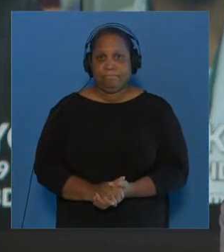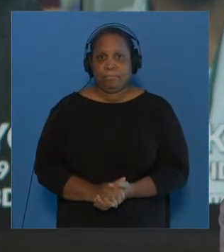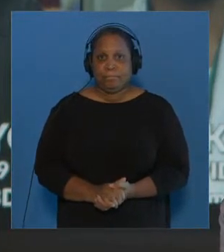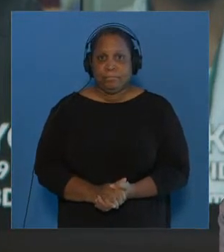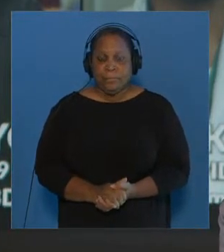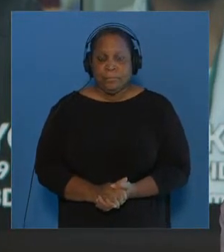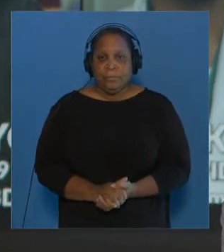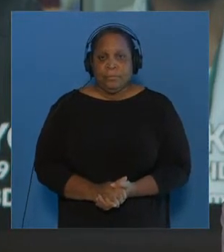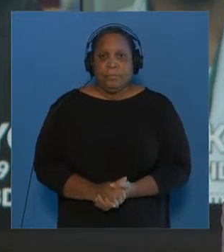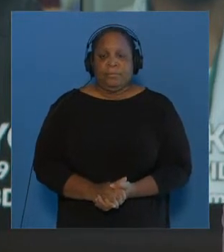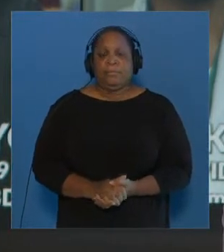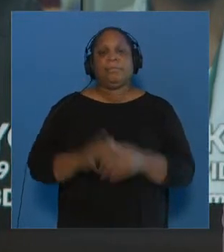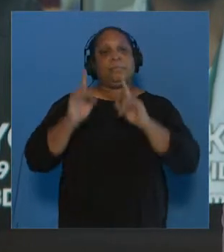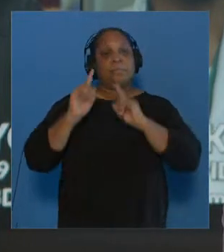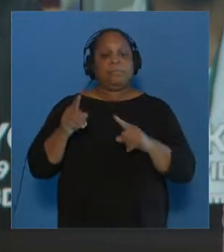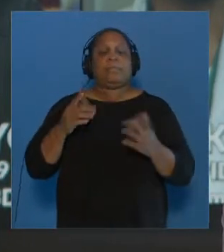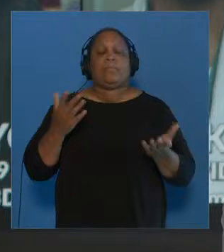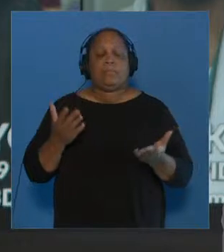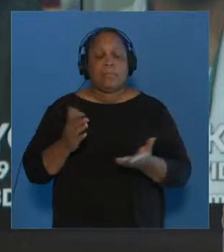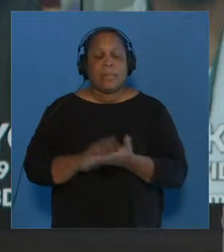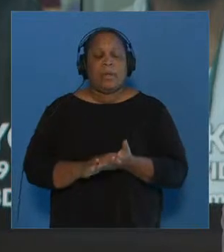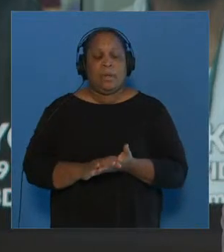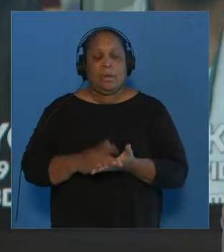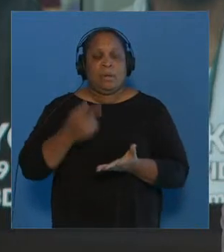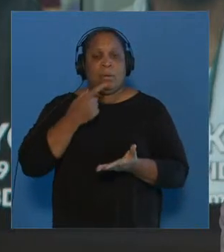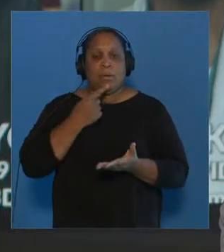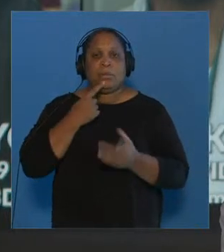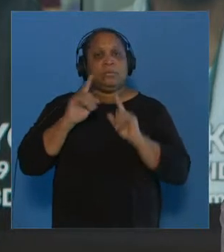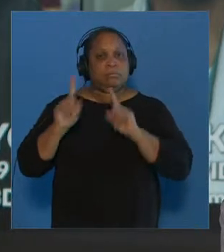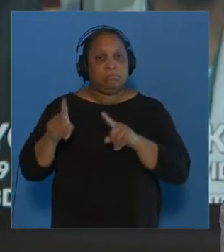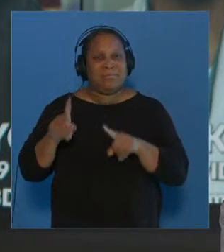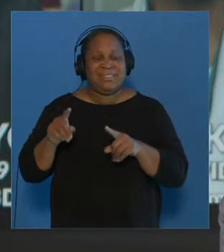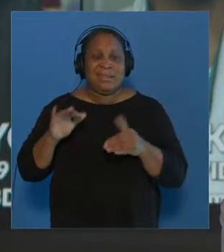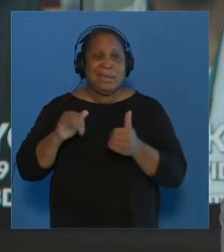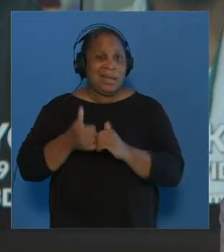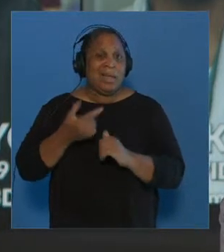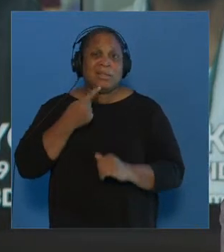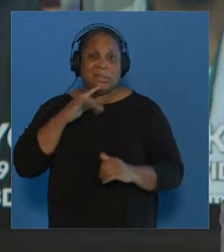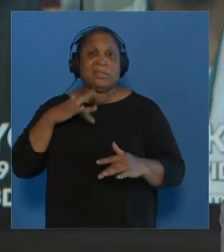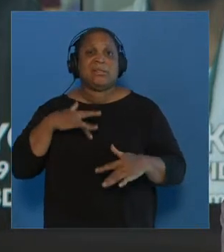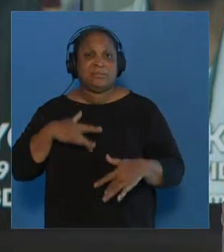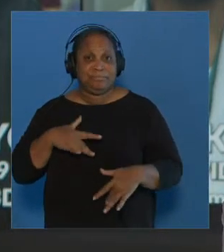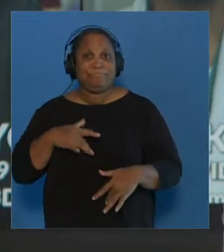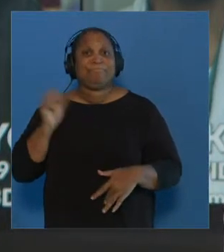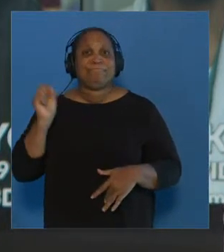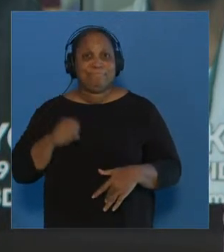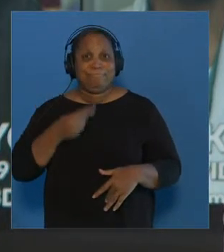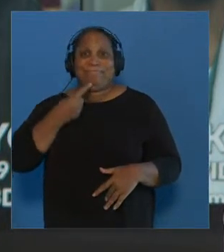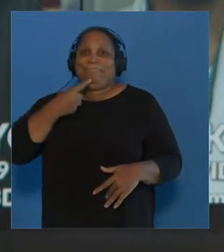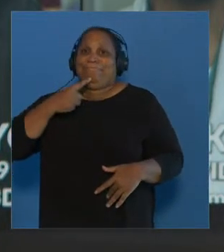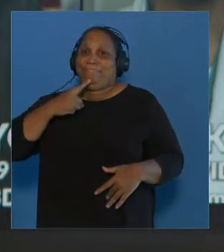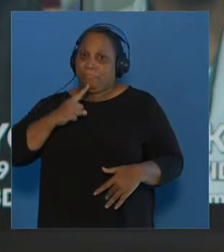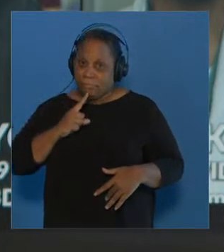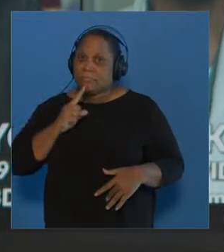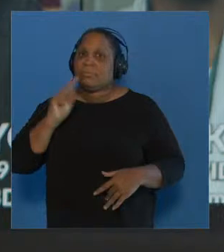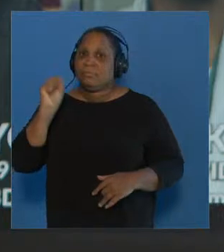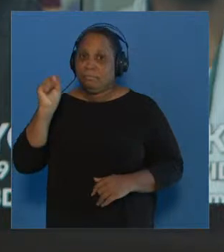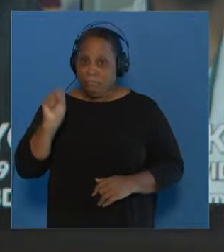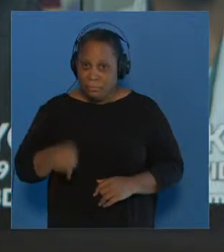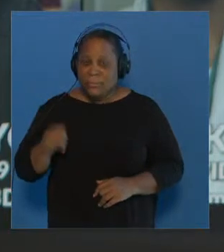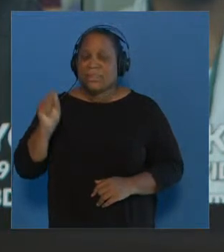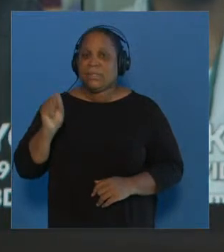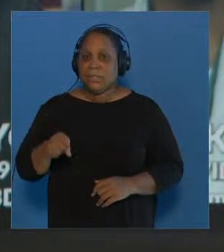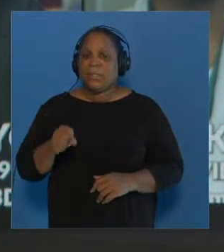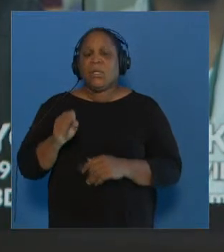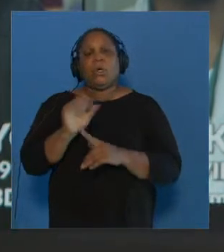What I would say on the question which you asked, how disappointing is it? It's very disappointing, certainly, with